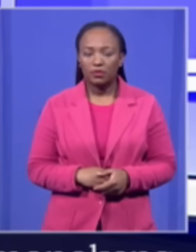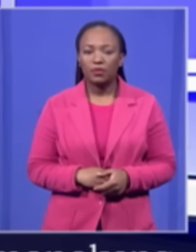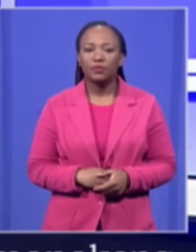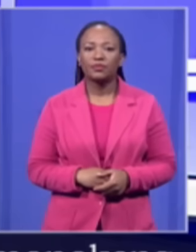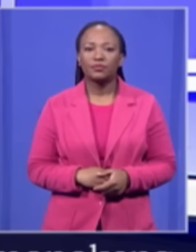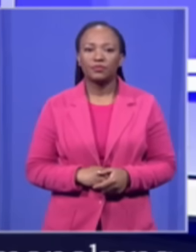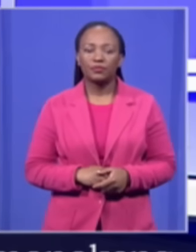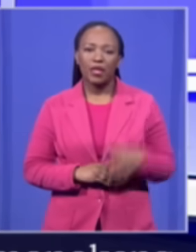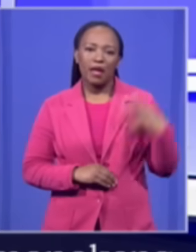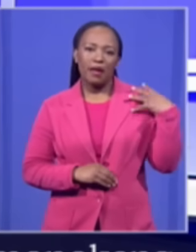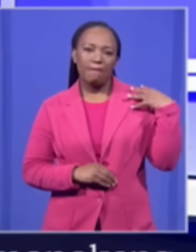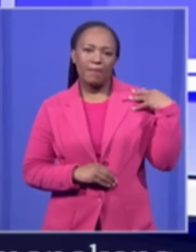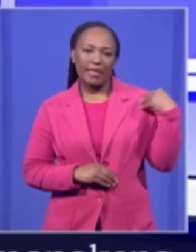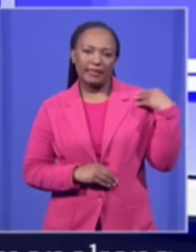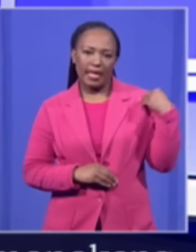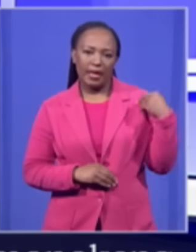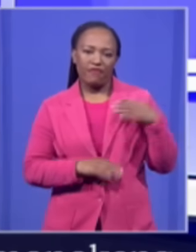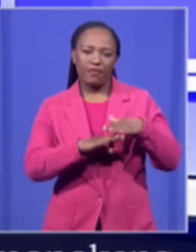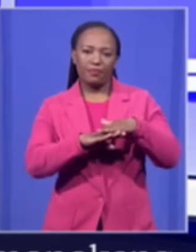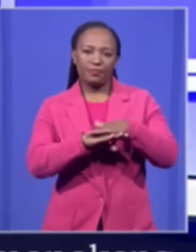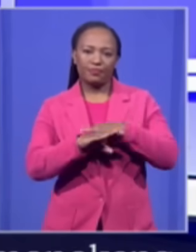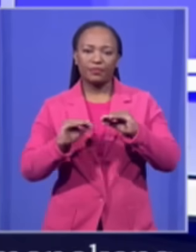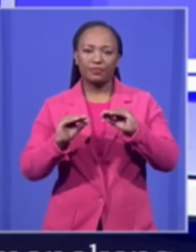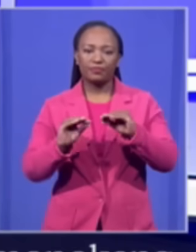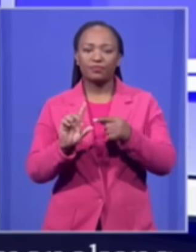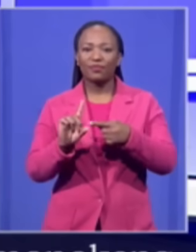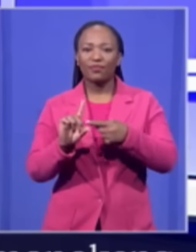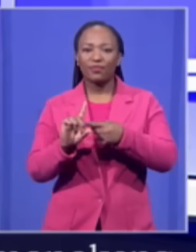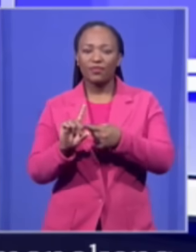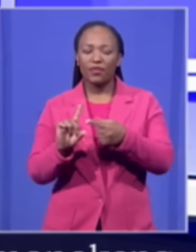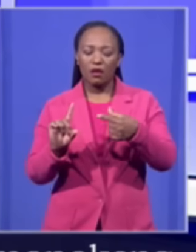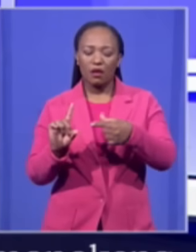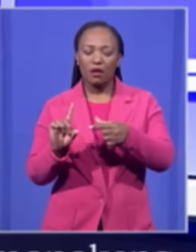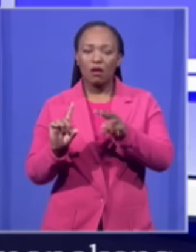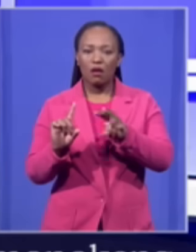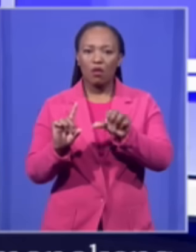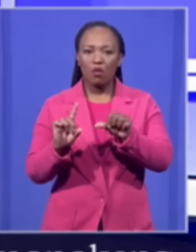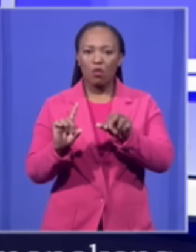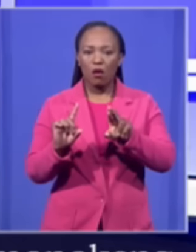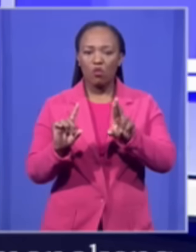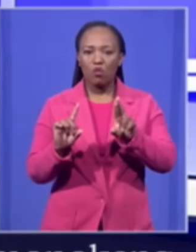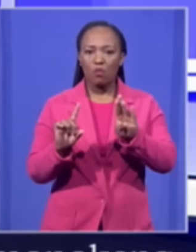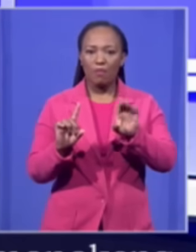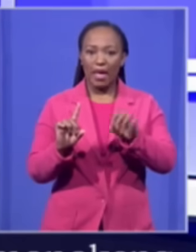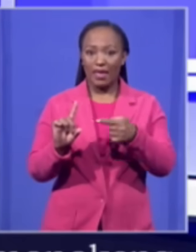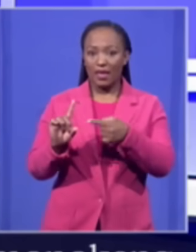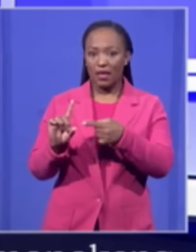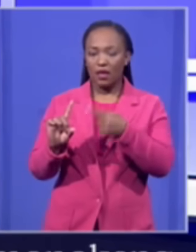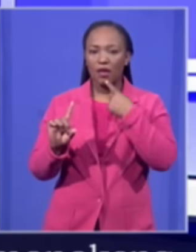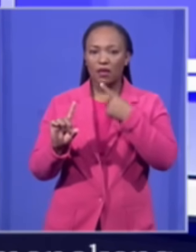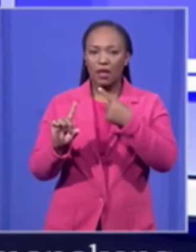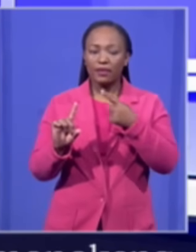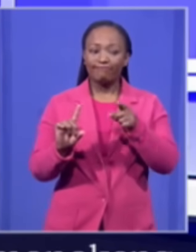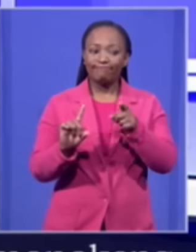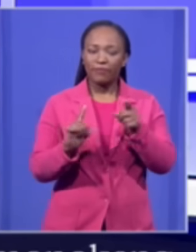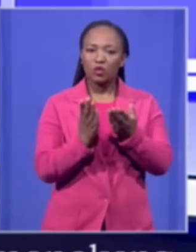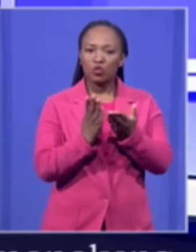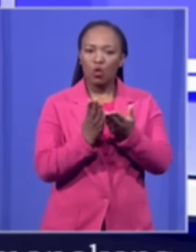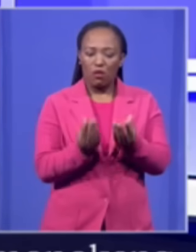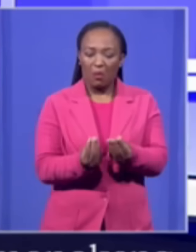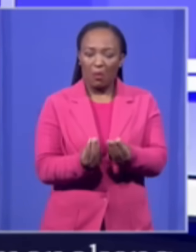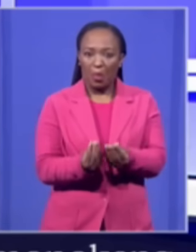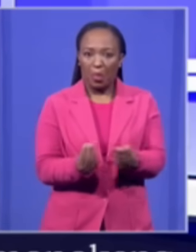Tona ya thuto ya motheo Siviwe Kwagube o gateletse botlhokwa jwa kemonokeng e tseneletseng mo dikolong tsa bomapimpana. Kwagube